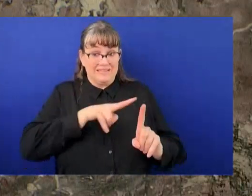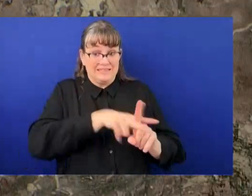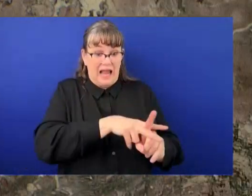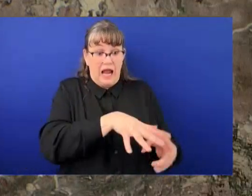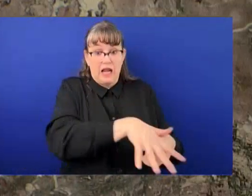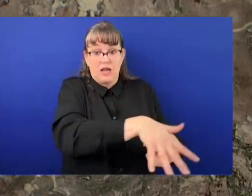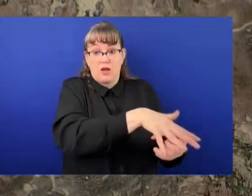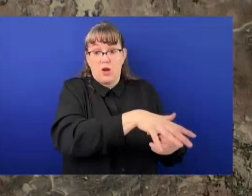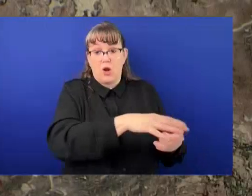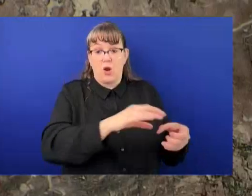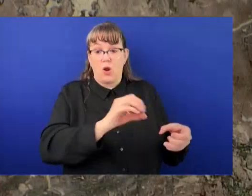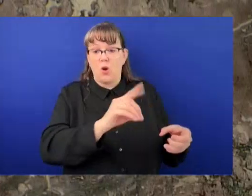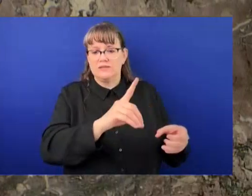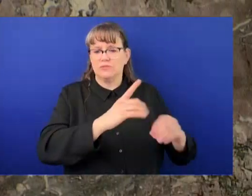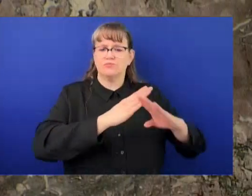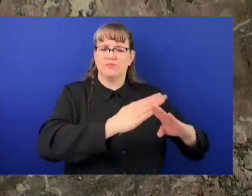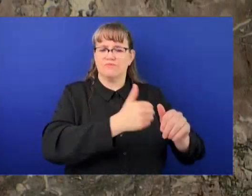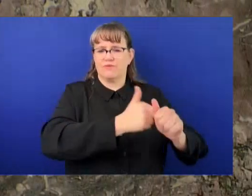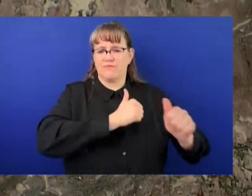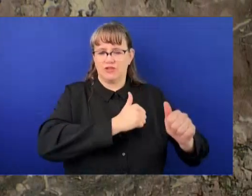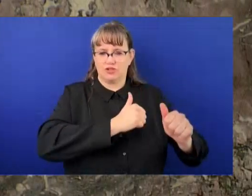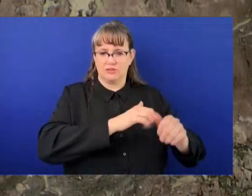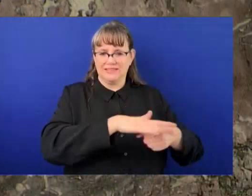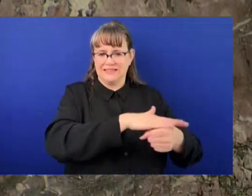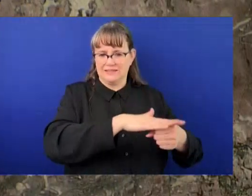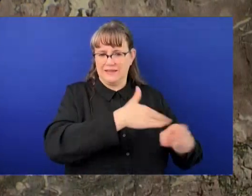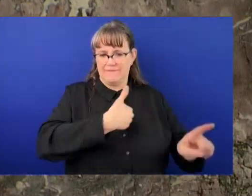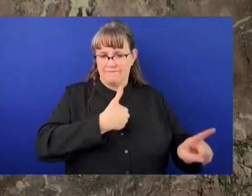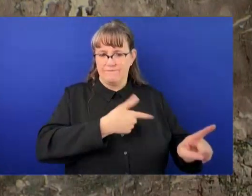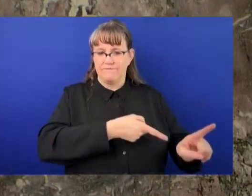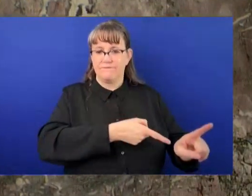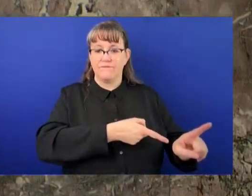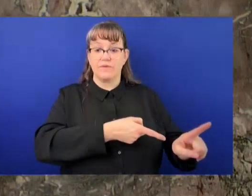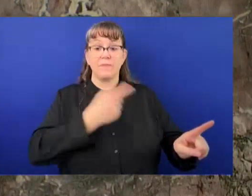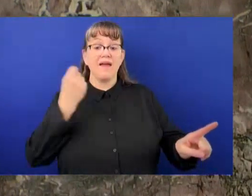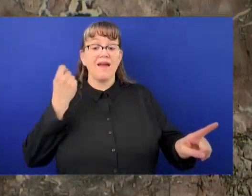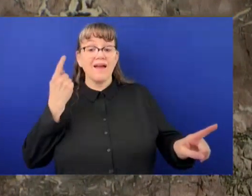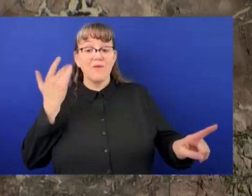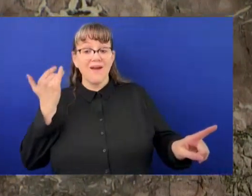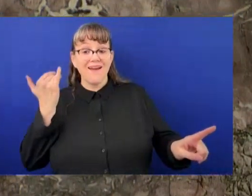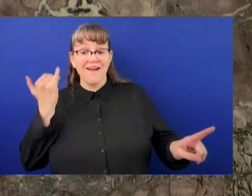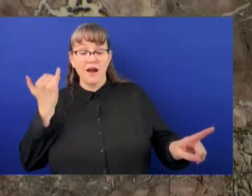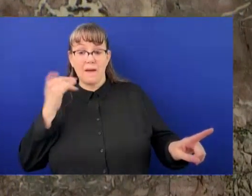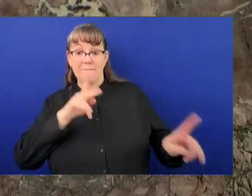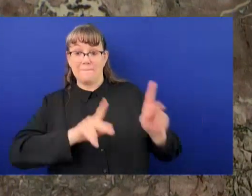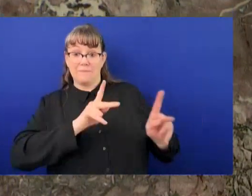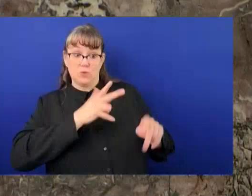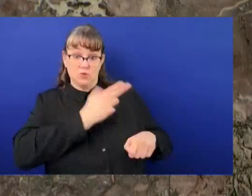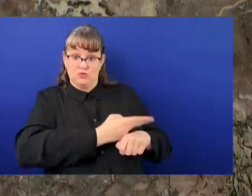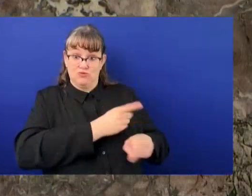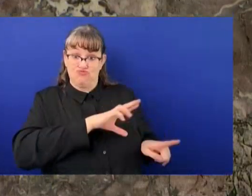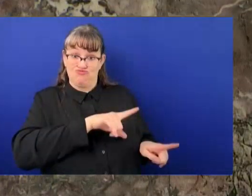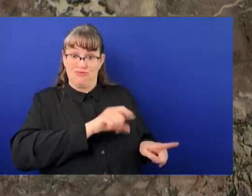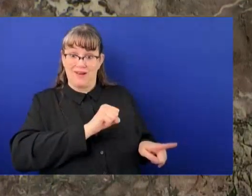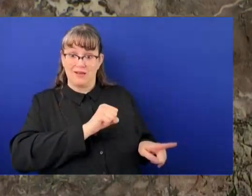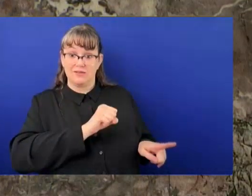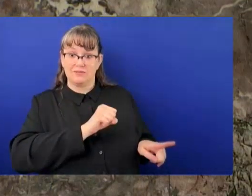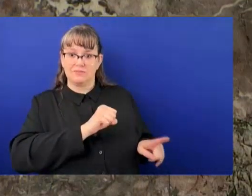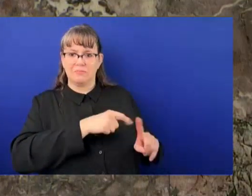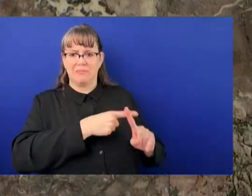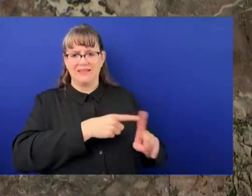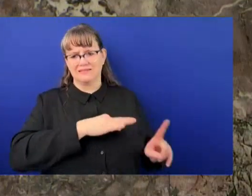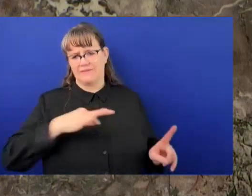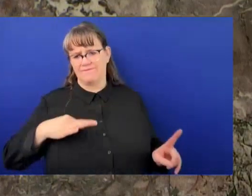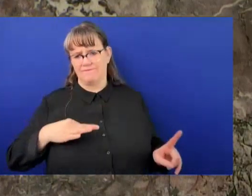the safety of people who use drugs, of staff who work in sites, and of patients around are of